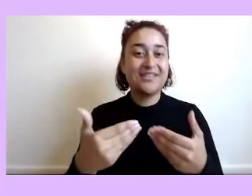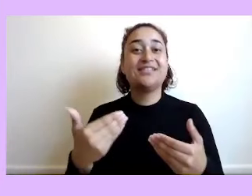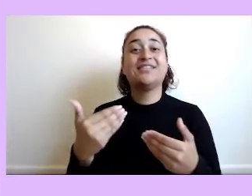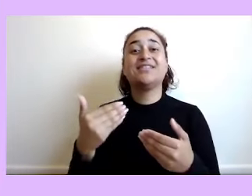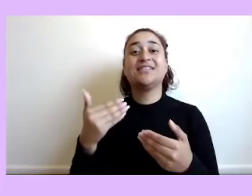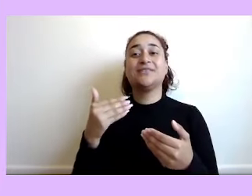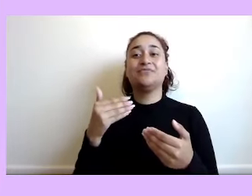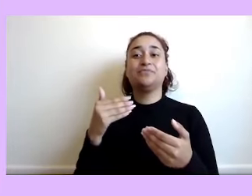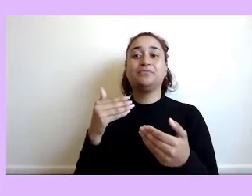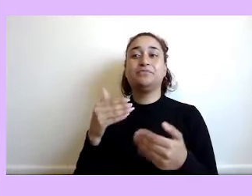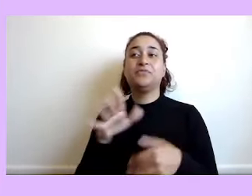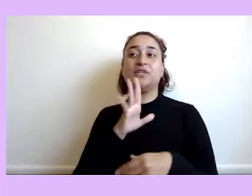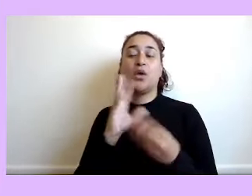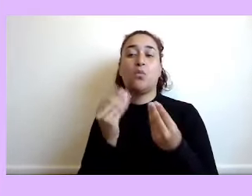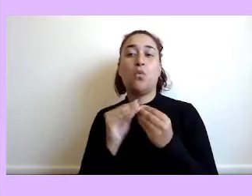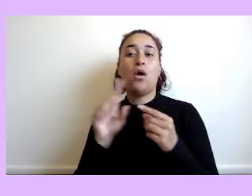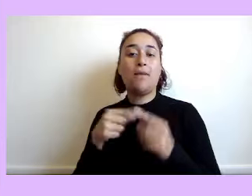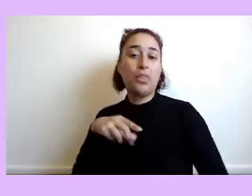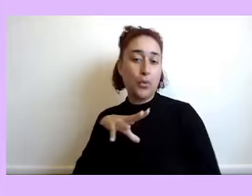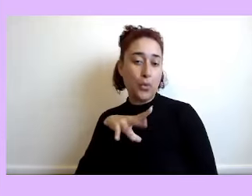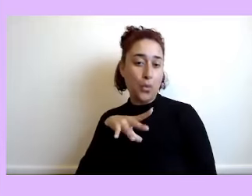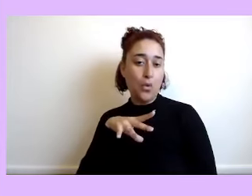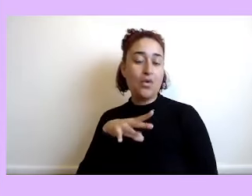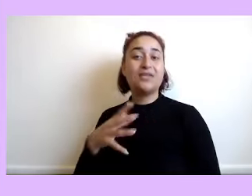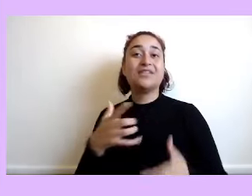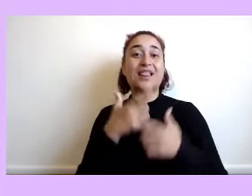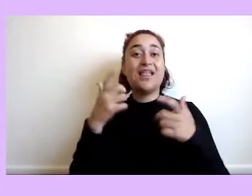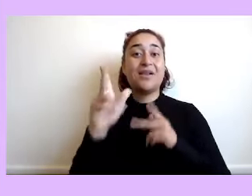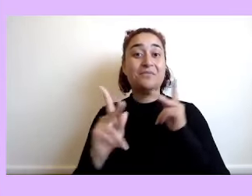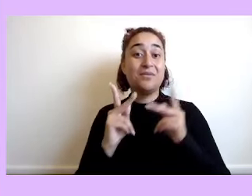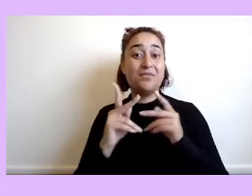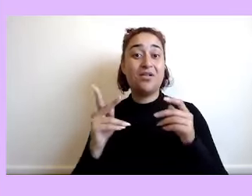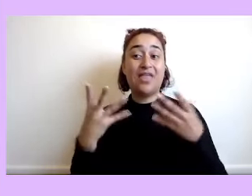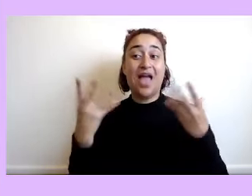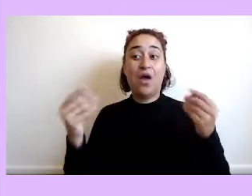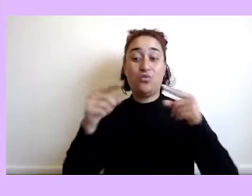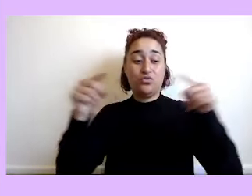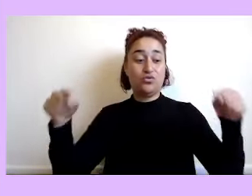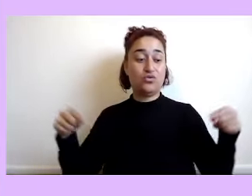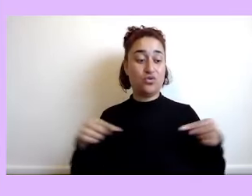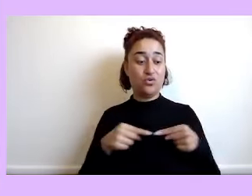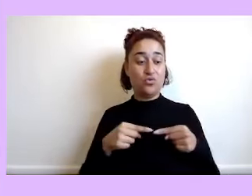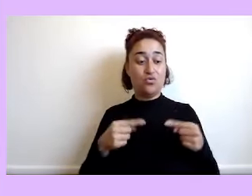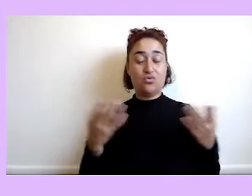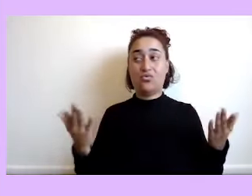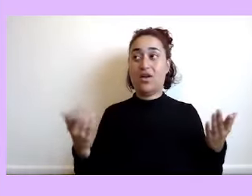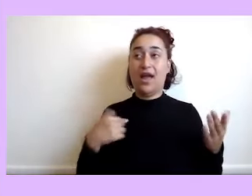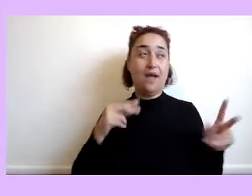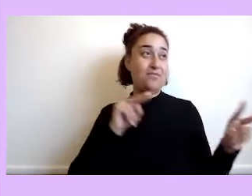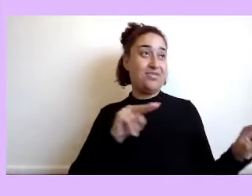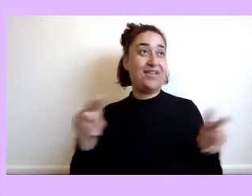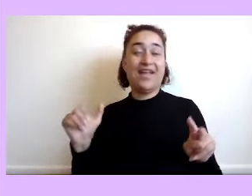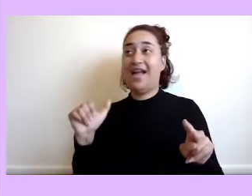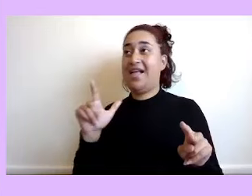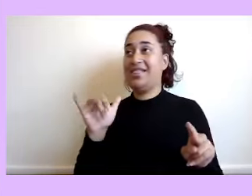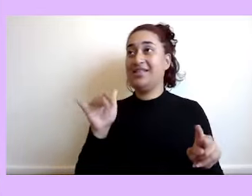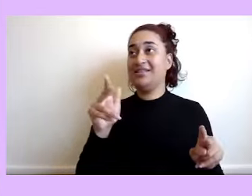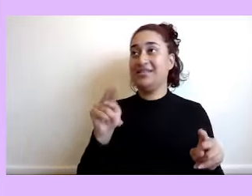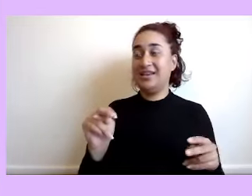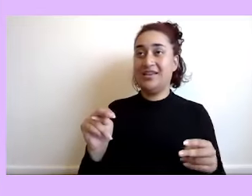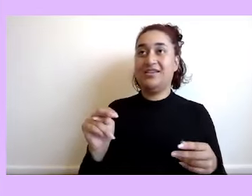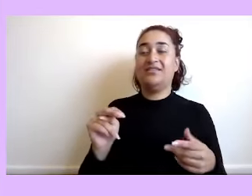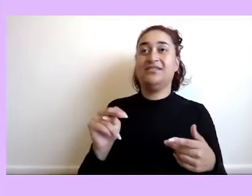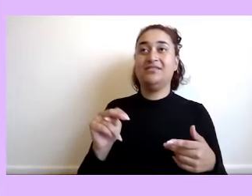cool, there's a lot of people in the outer circle who I feel this way about, and right here, right? I'm looking at what Allison and Jaranzi